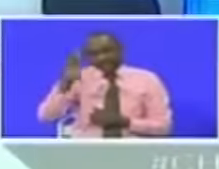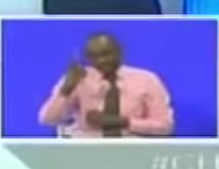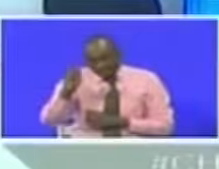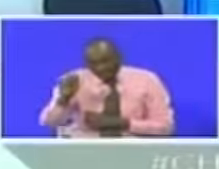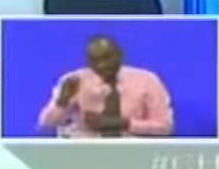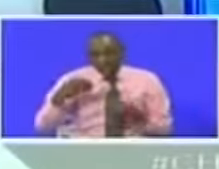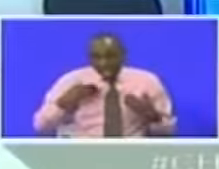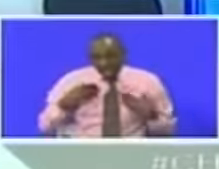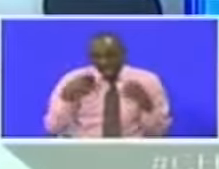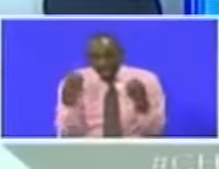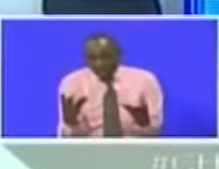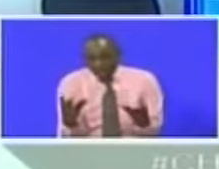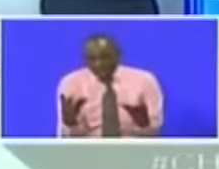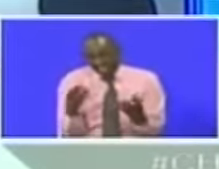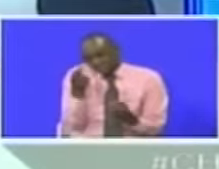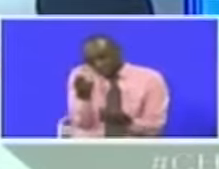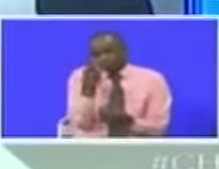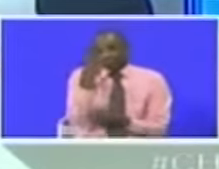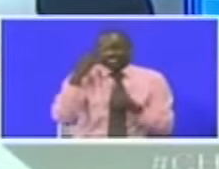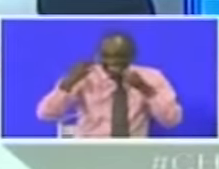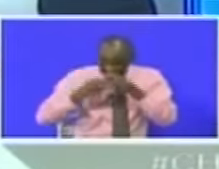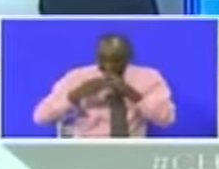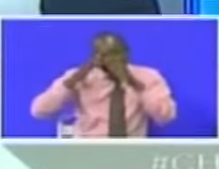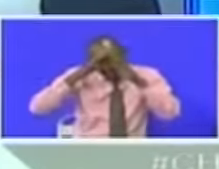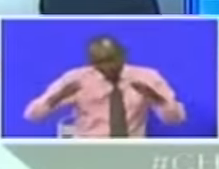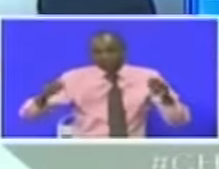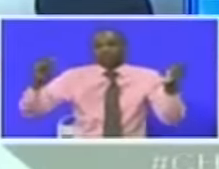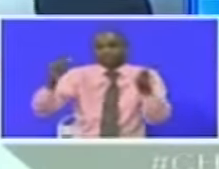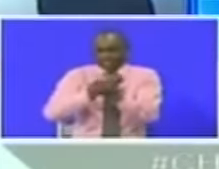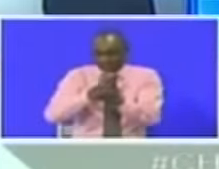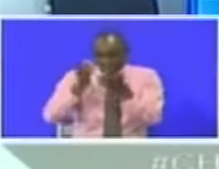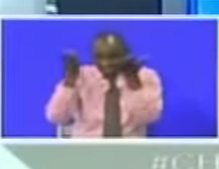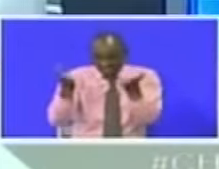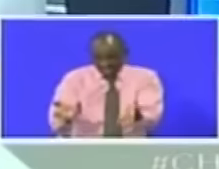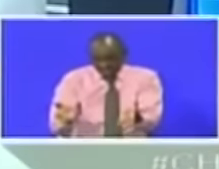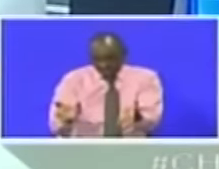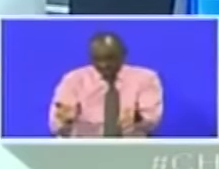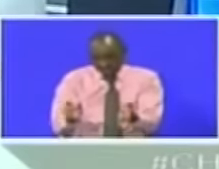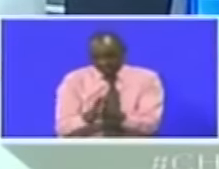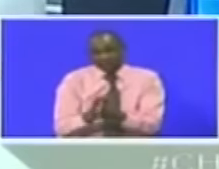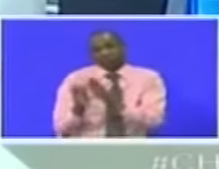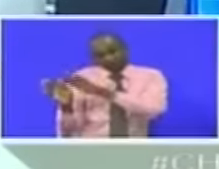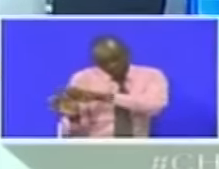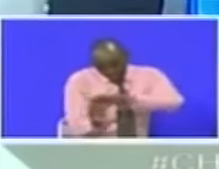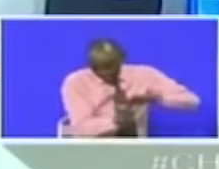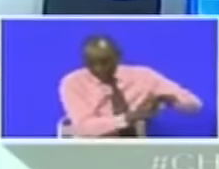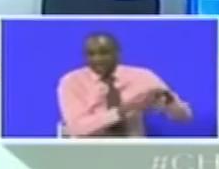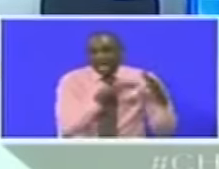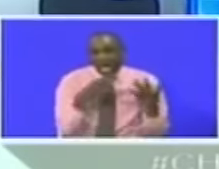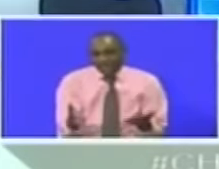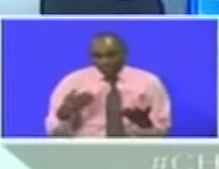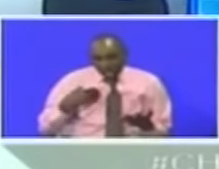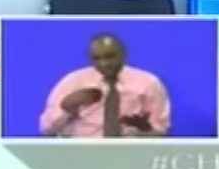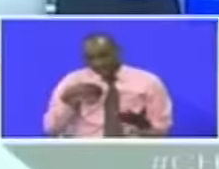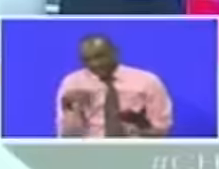and there the number is a little less, 28 number of houses and buildings to be demolished there. And then when we move on to